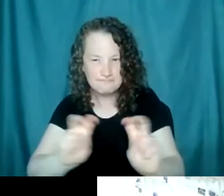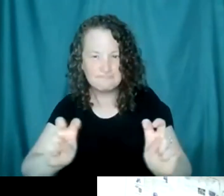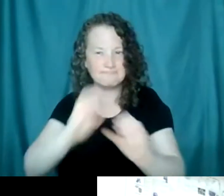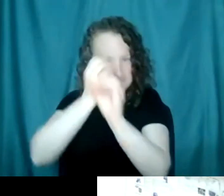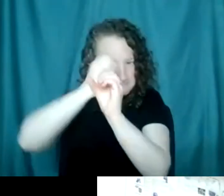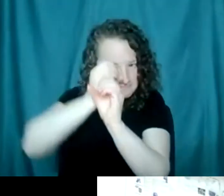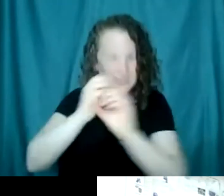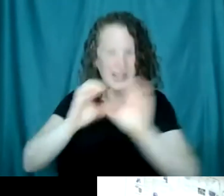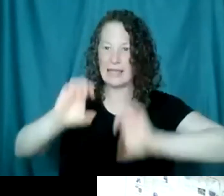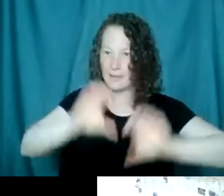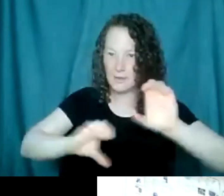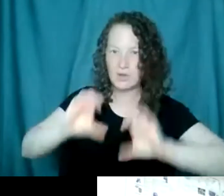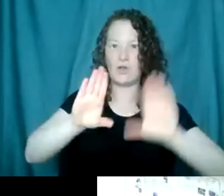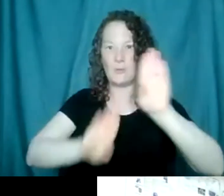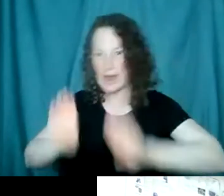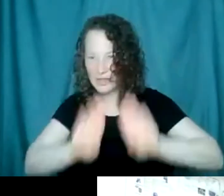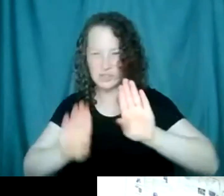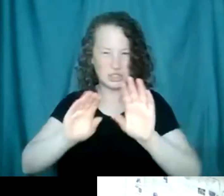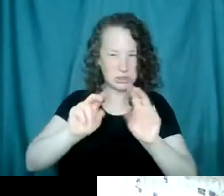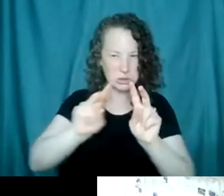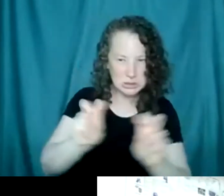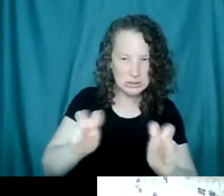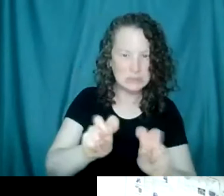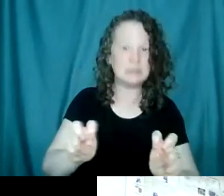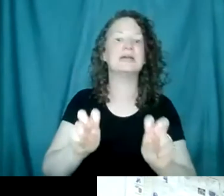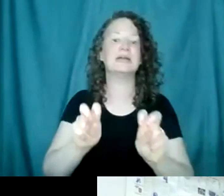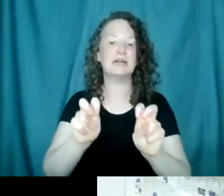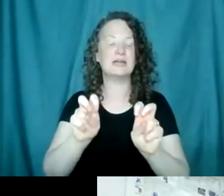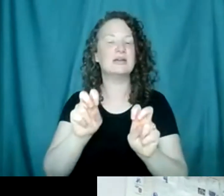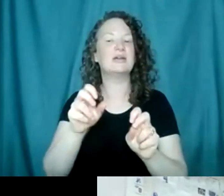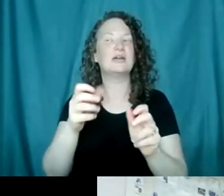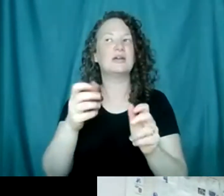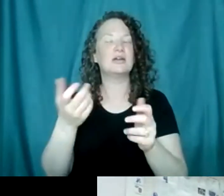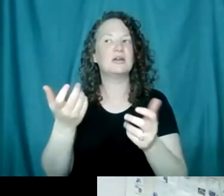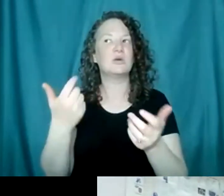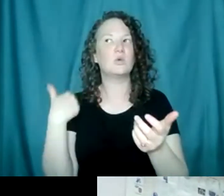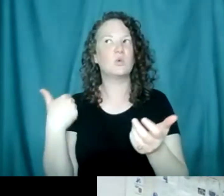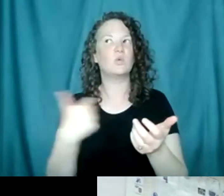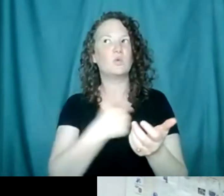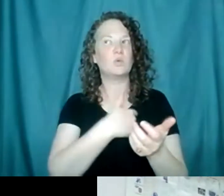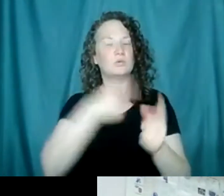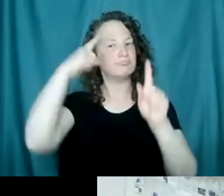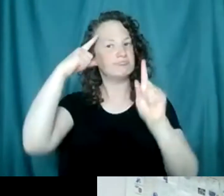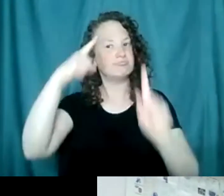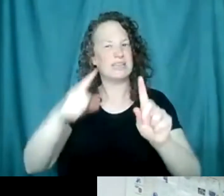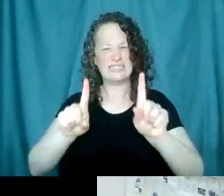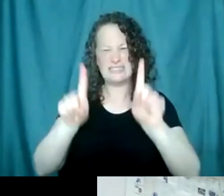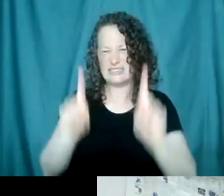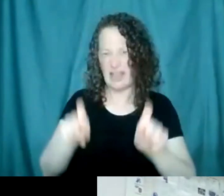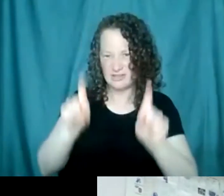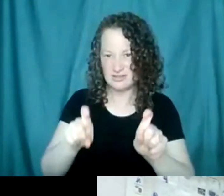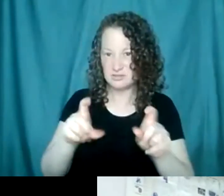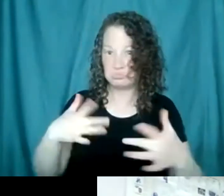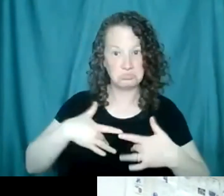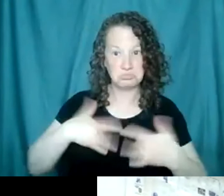chemical analyses, biological analyses of it, to see what the state of it is after